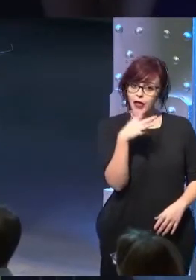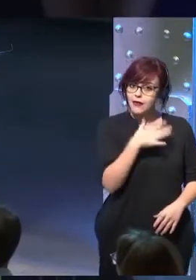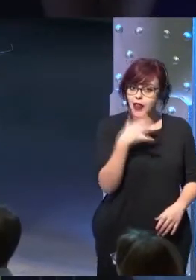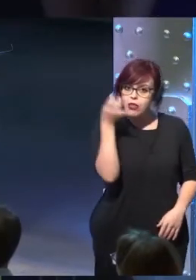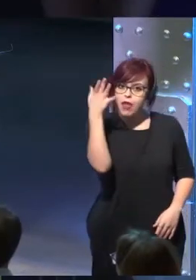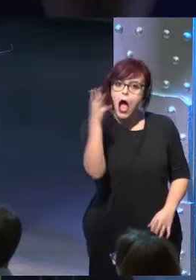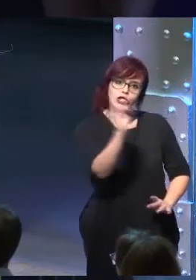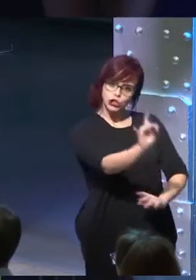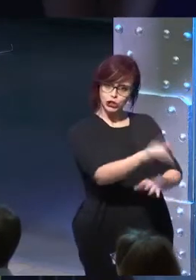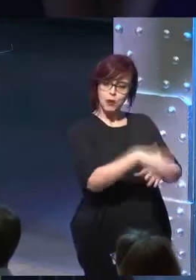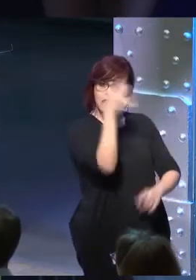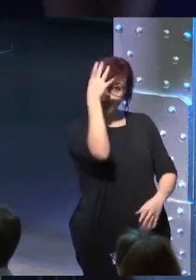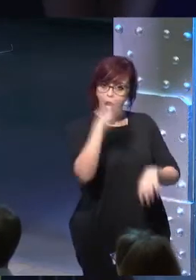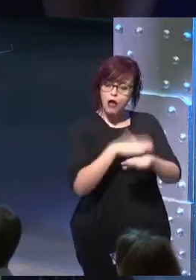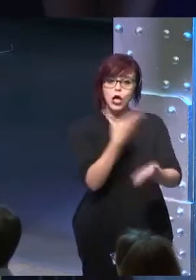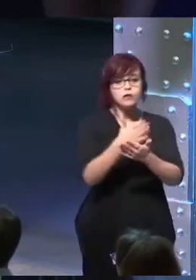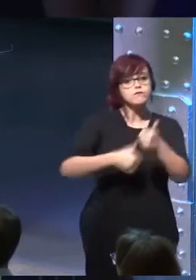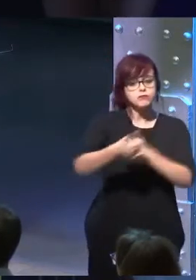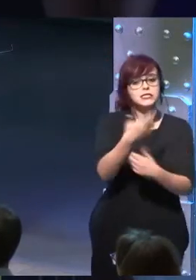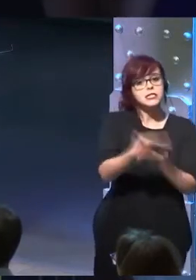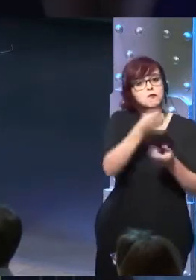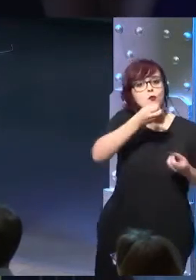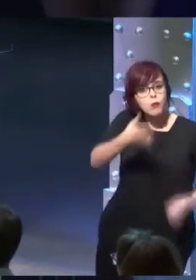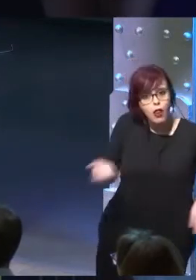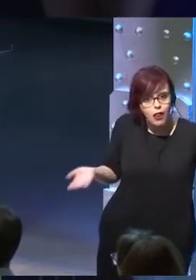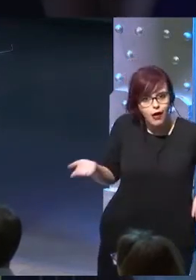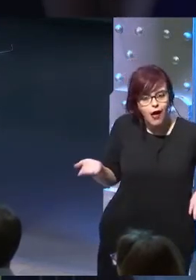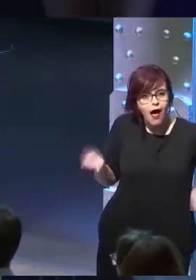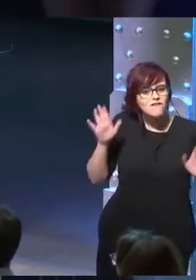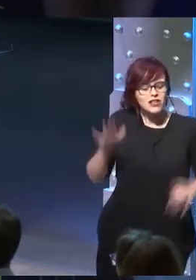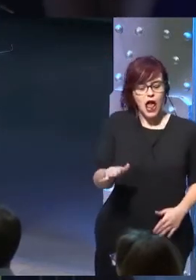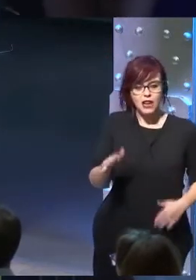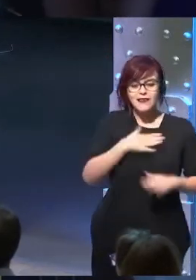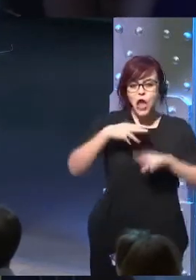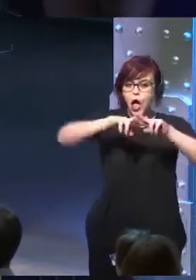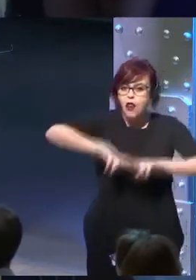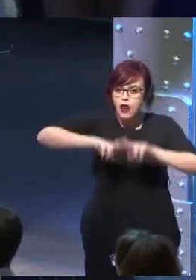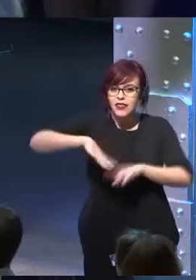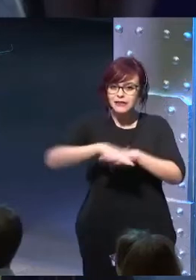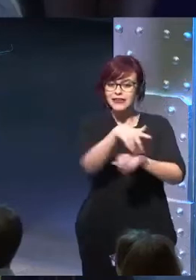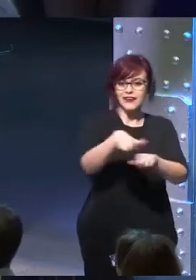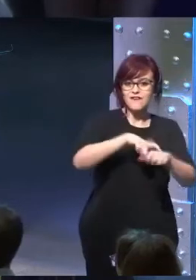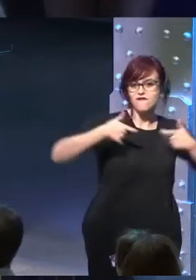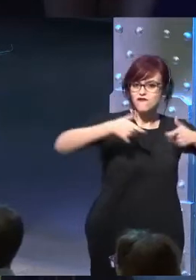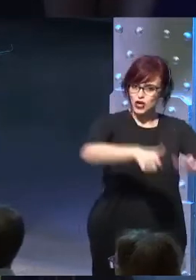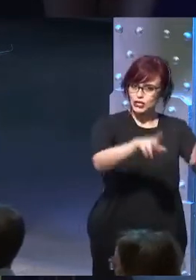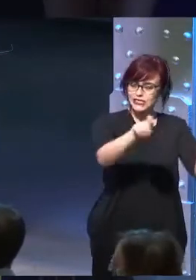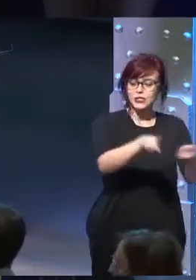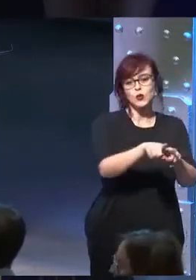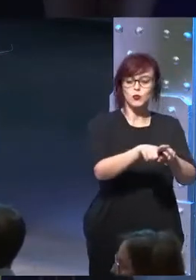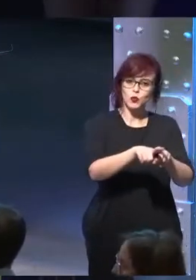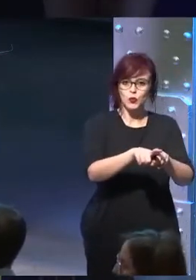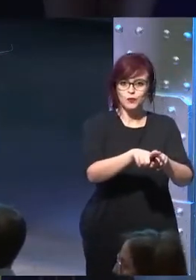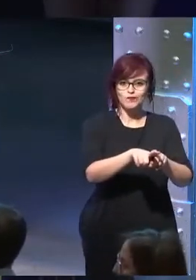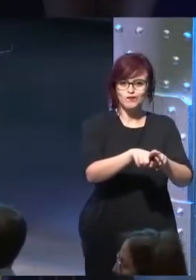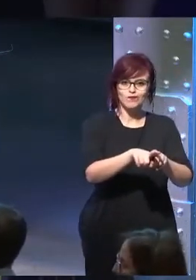Now, I want to look at that kind of the way we don't hear women, like poor old